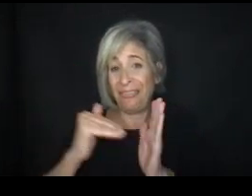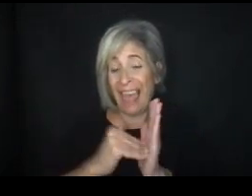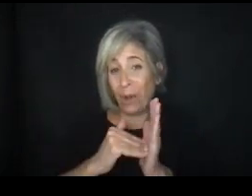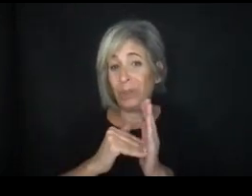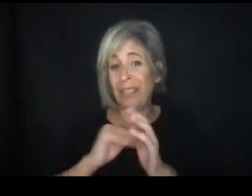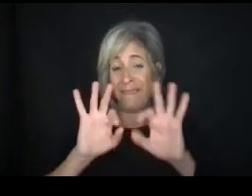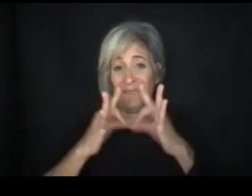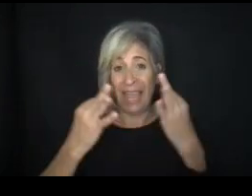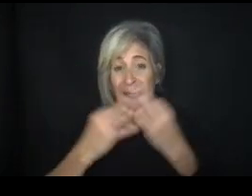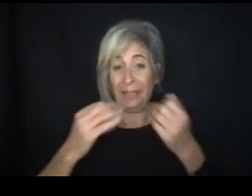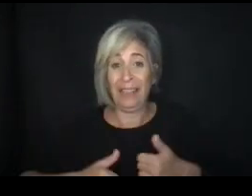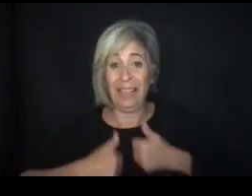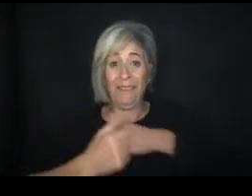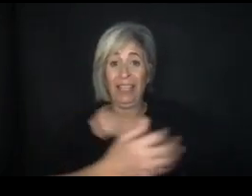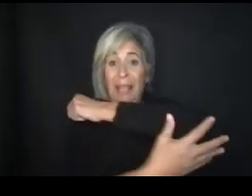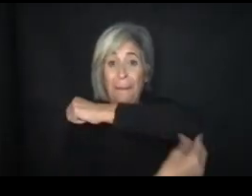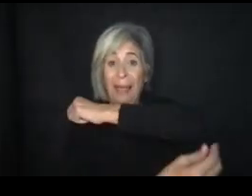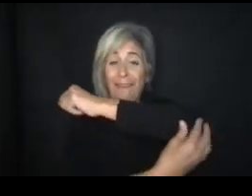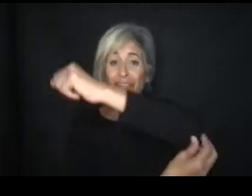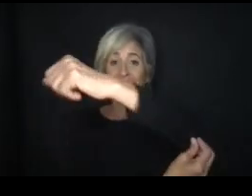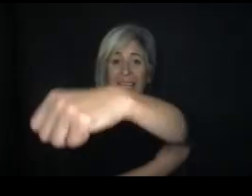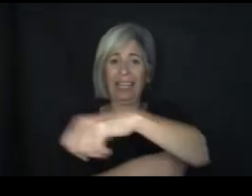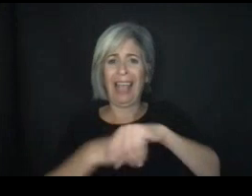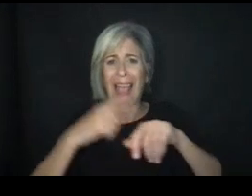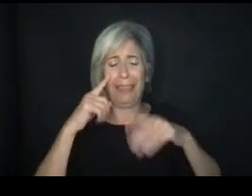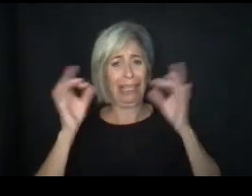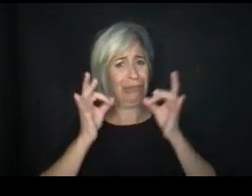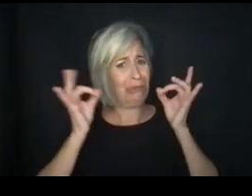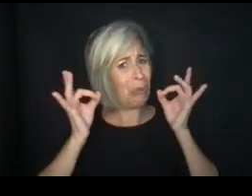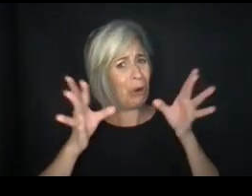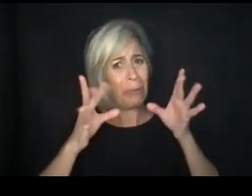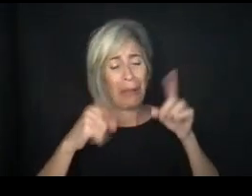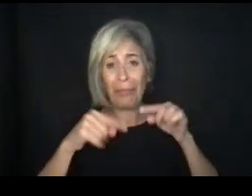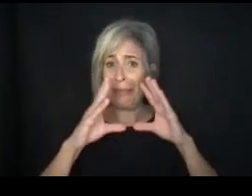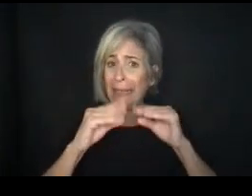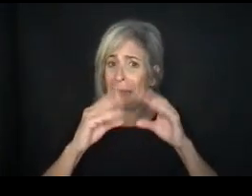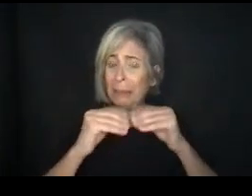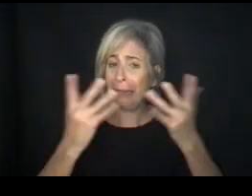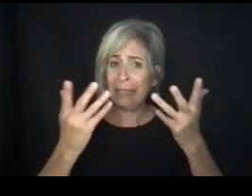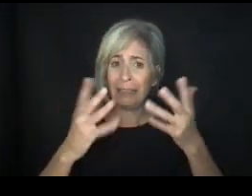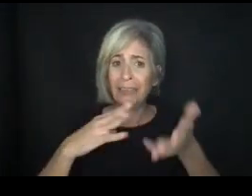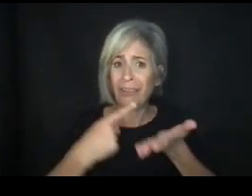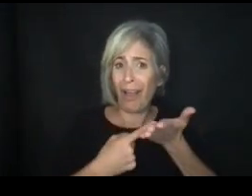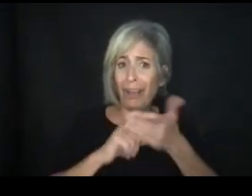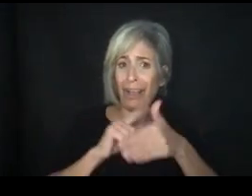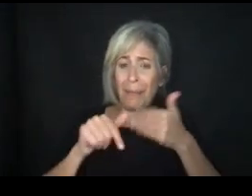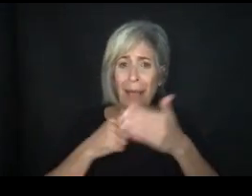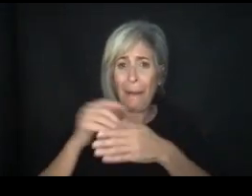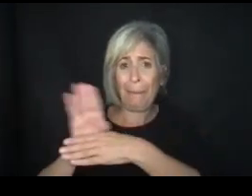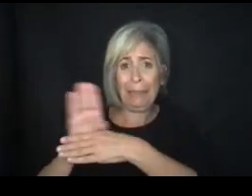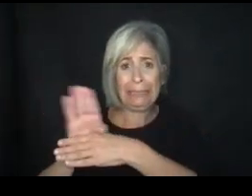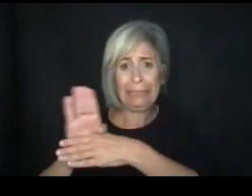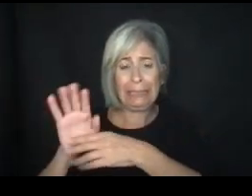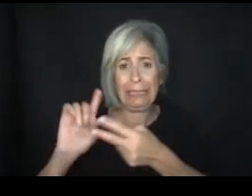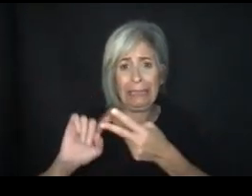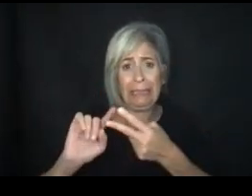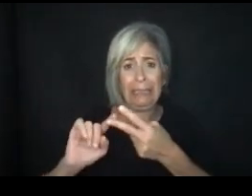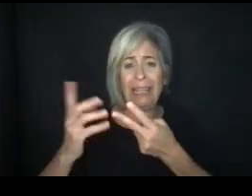in Boynton Beach, I think it's a disgrace that these meetings talk about businesses